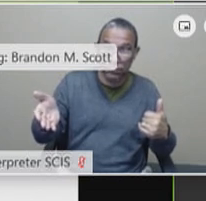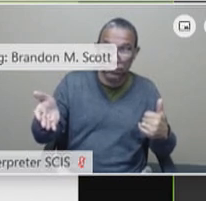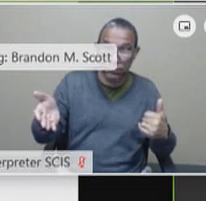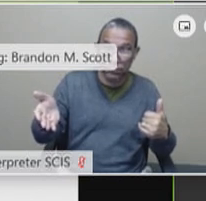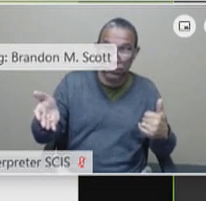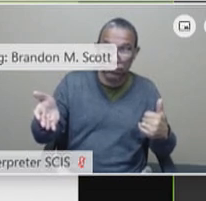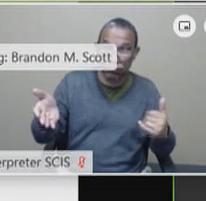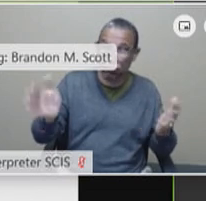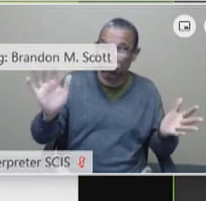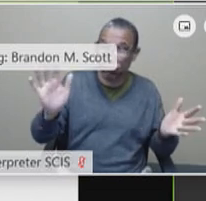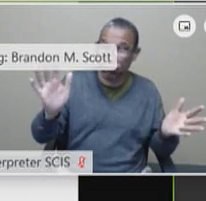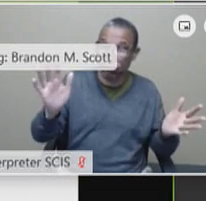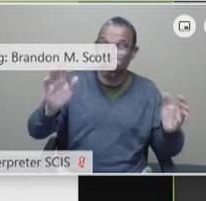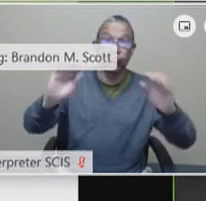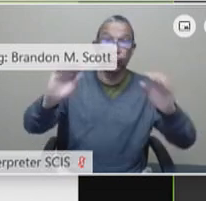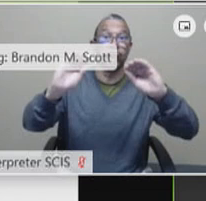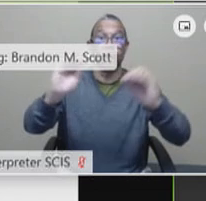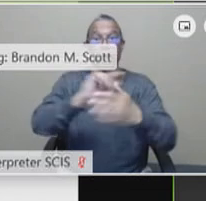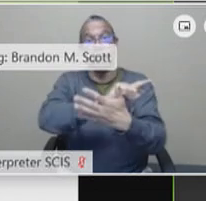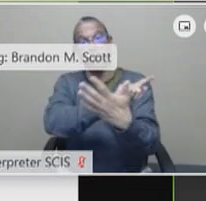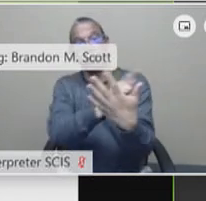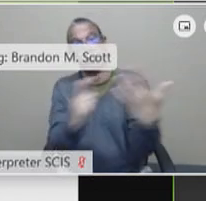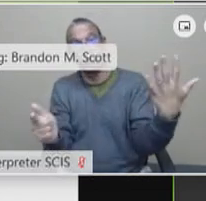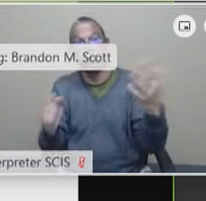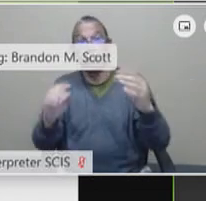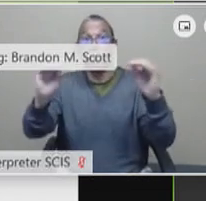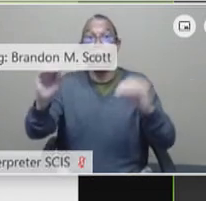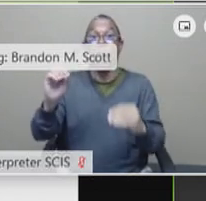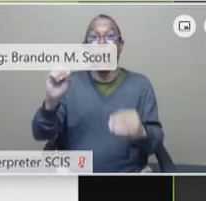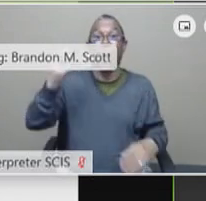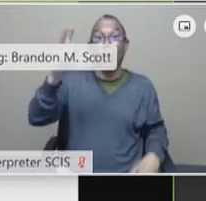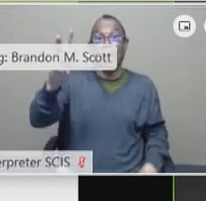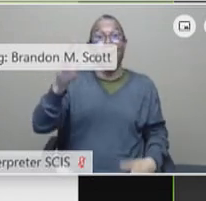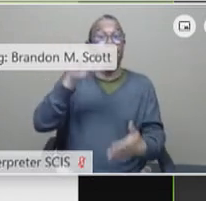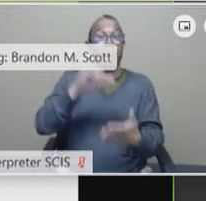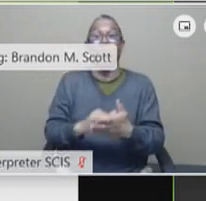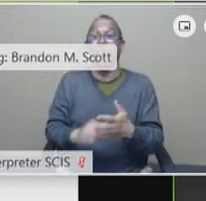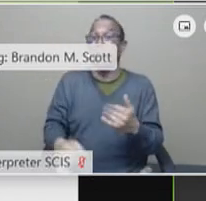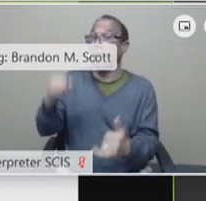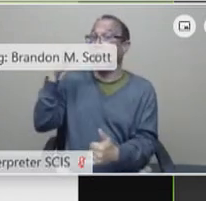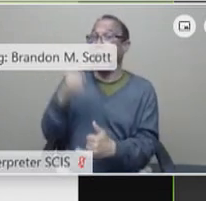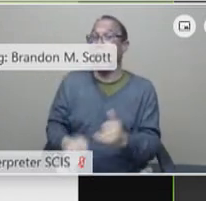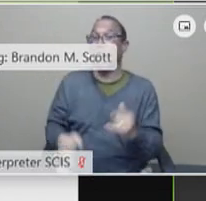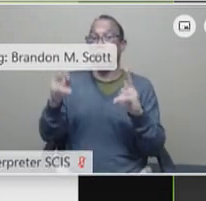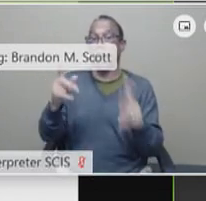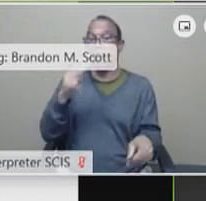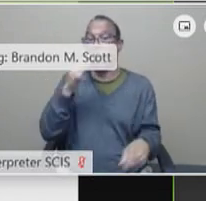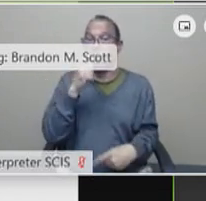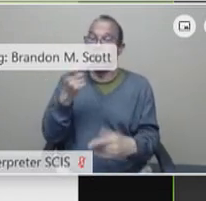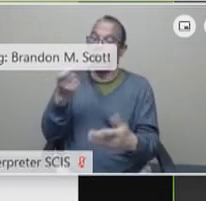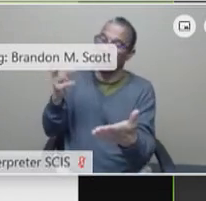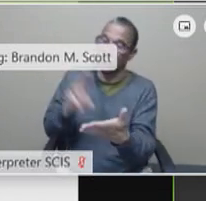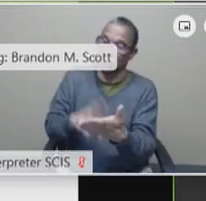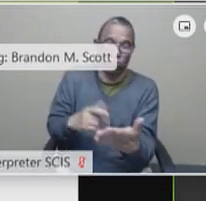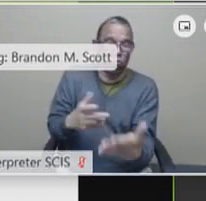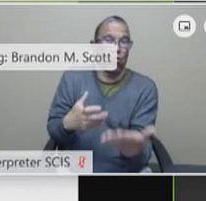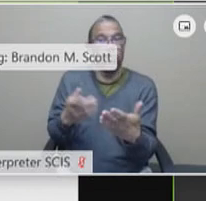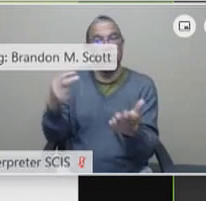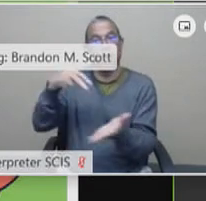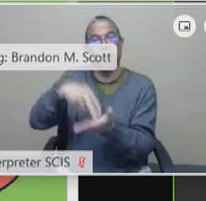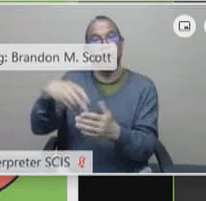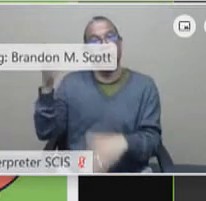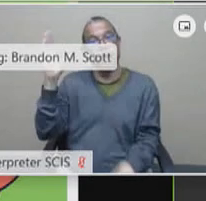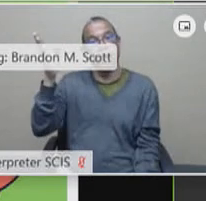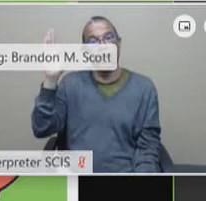All right. Thank you. That was the last person signed up to speak this evening. I want to thank everyone